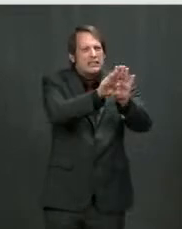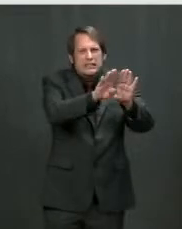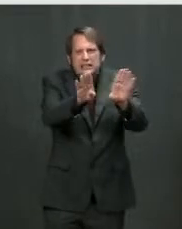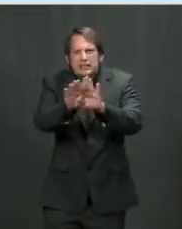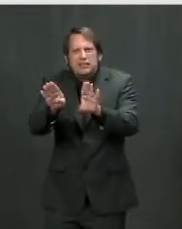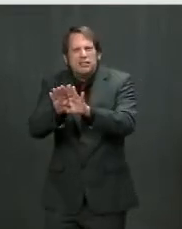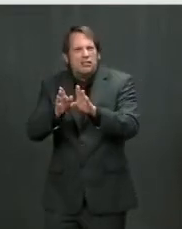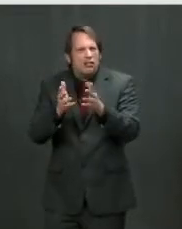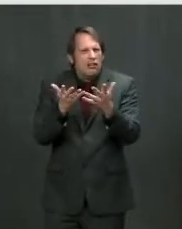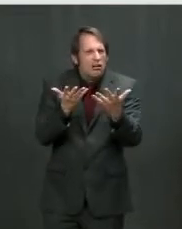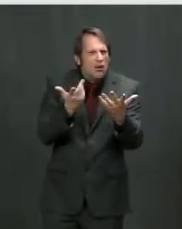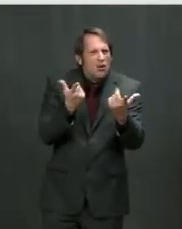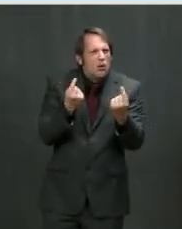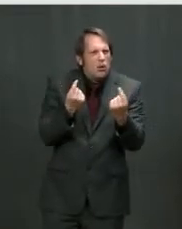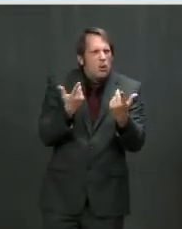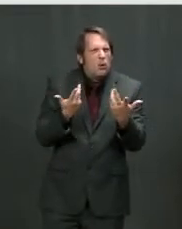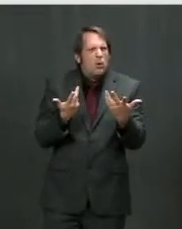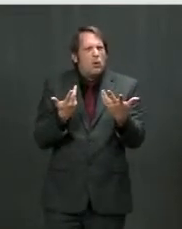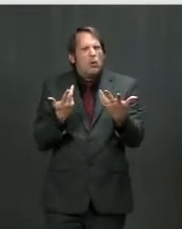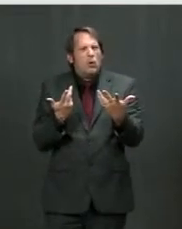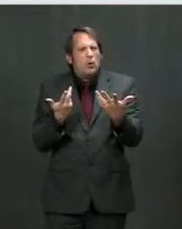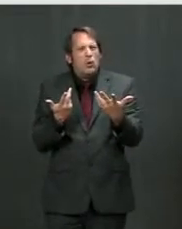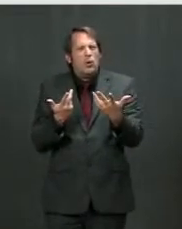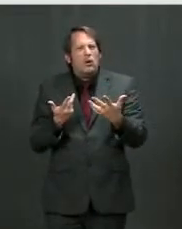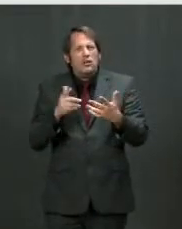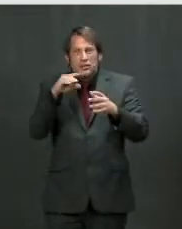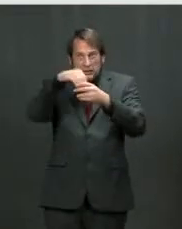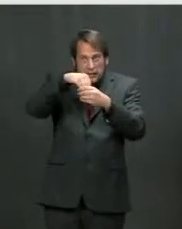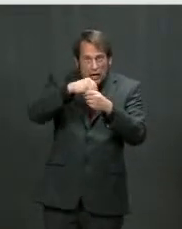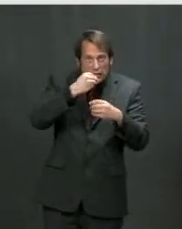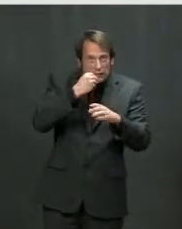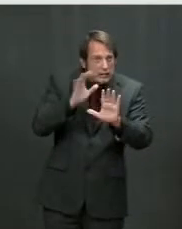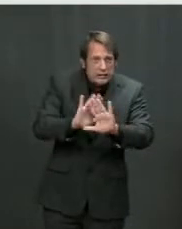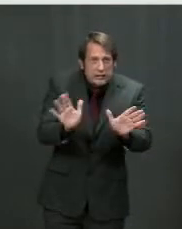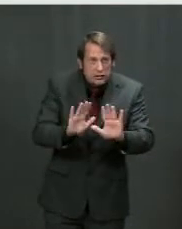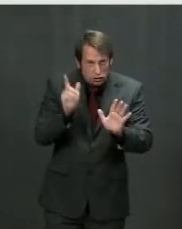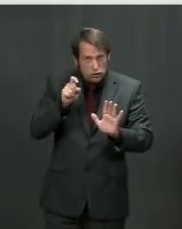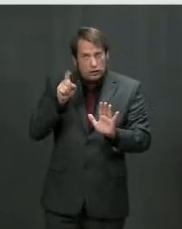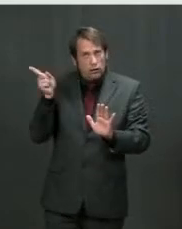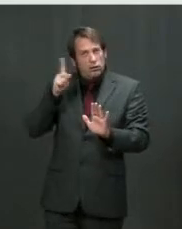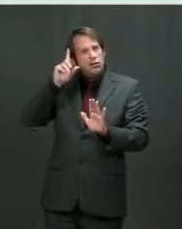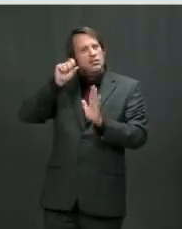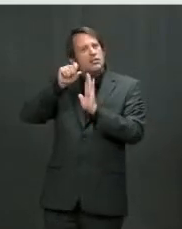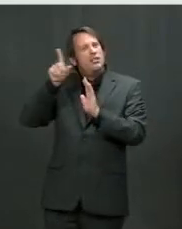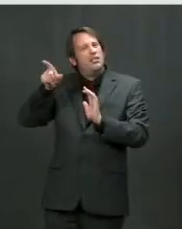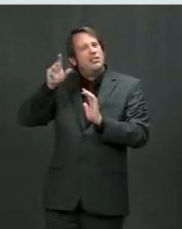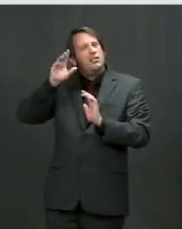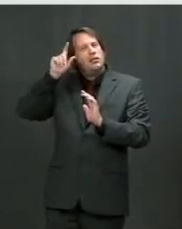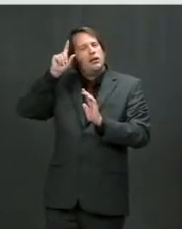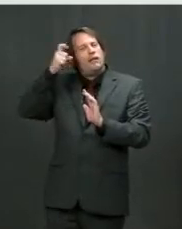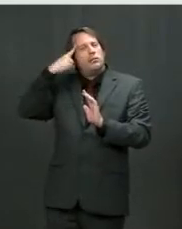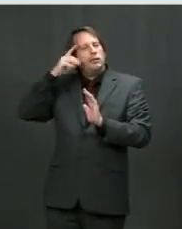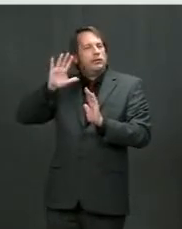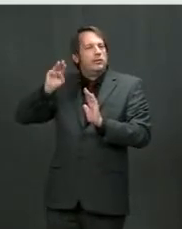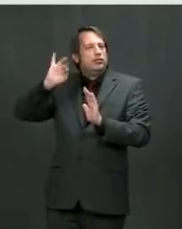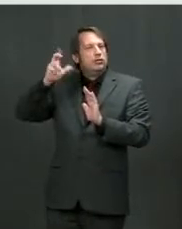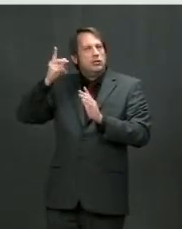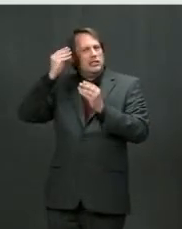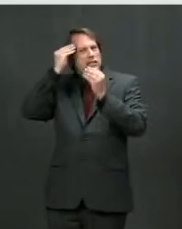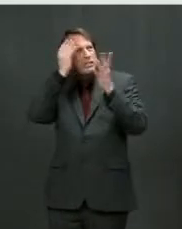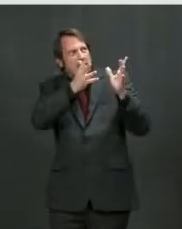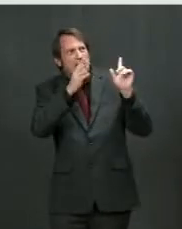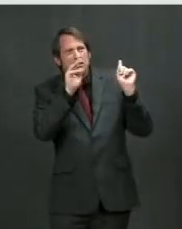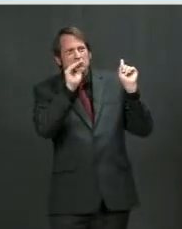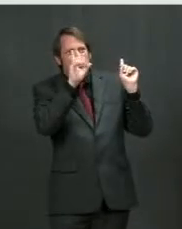stay out of indoor dining? Should that be coming from the state? Should the CDC, and does the CDC have any plans, or are you